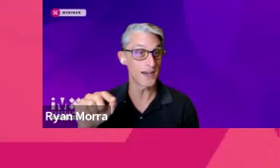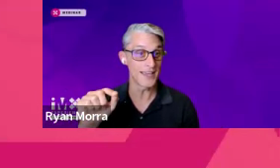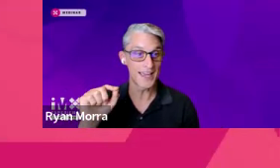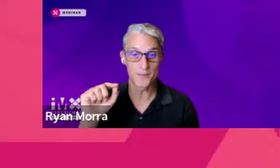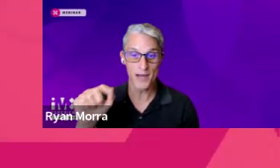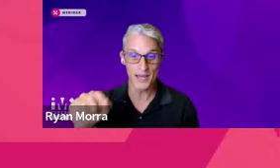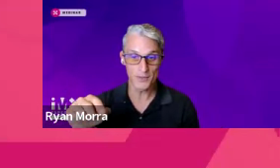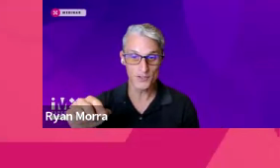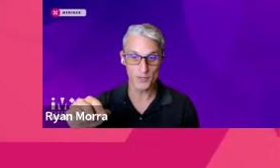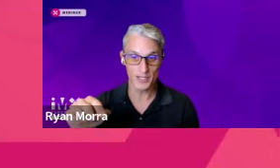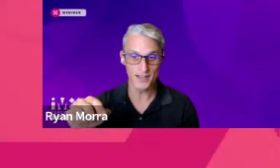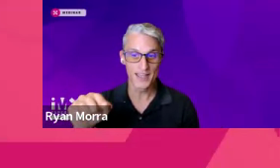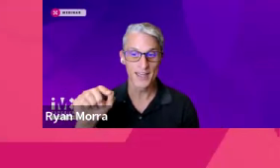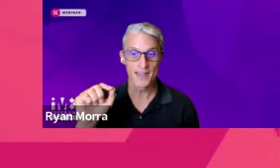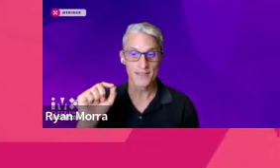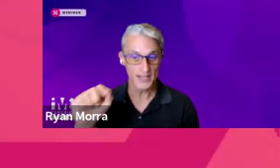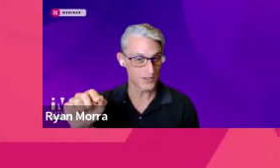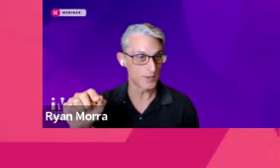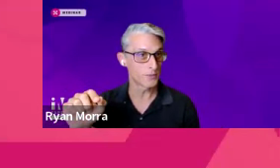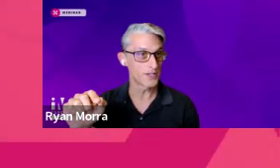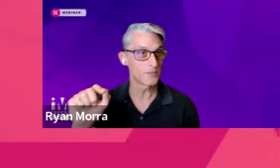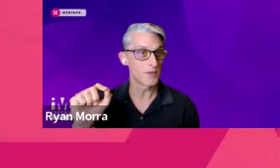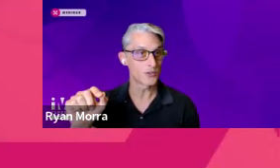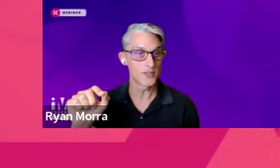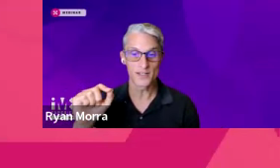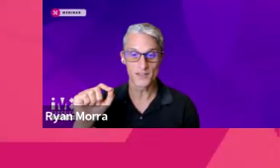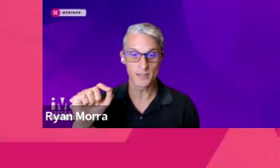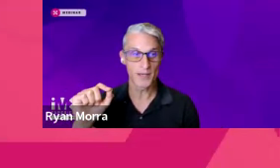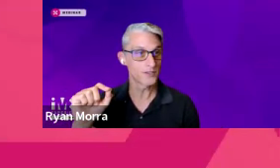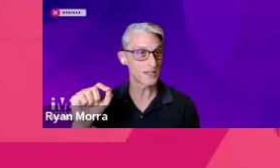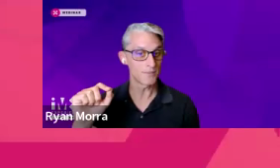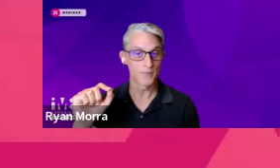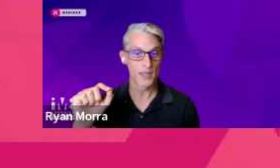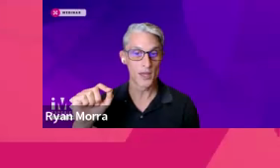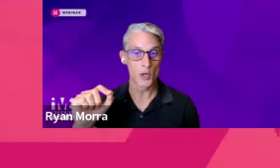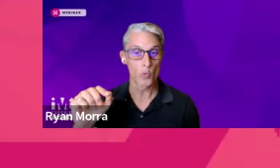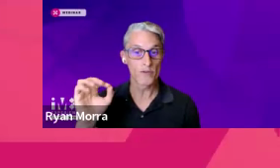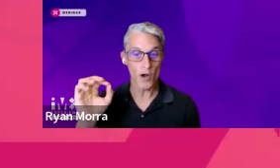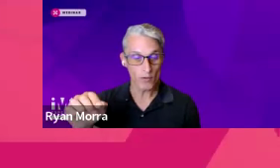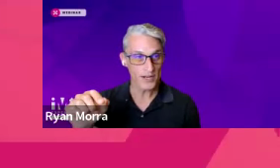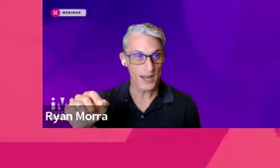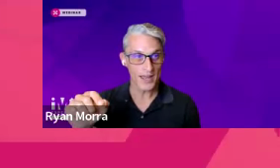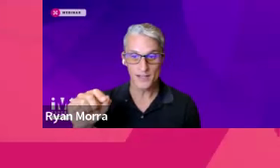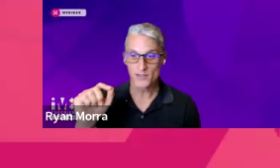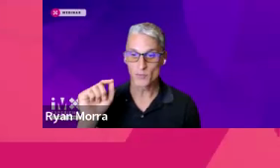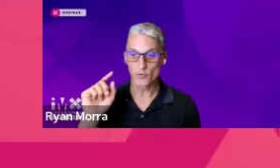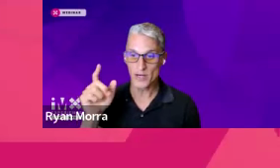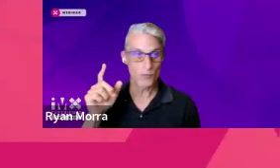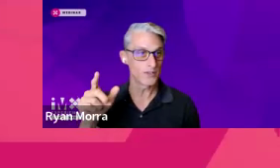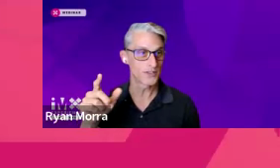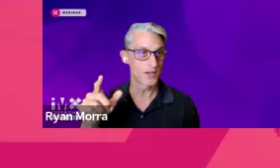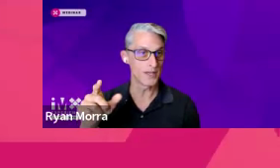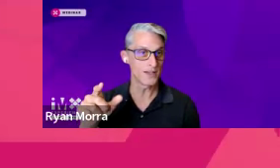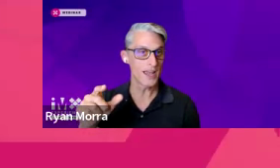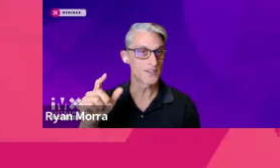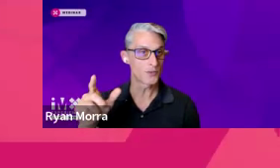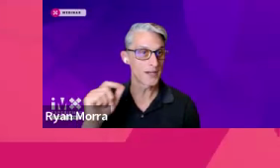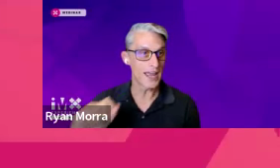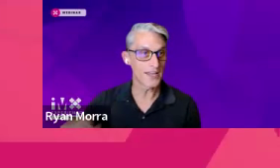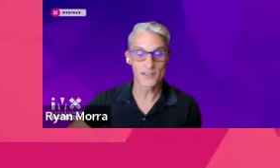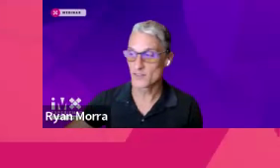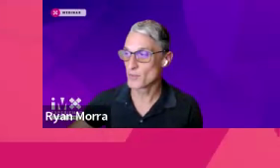Again, you'll find that at the bottom of the screen. That's the best place to make sure that it is seen by our team. We've already had some great ones come